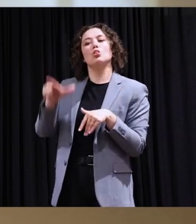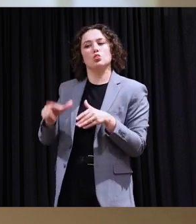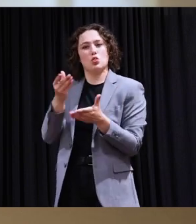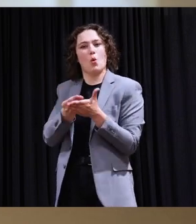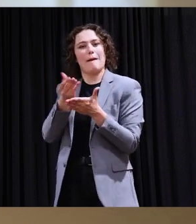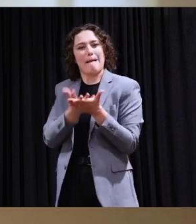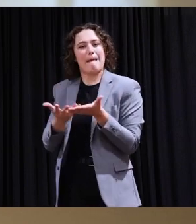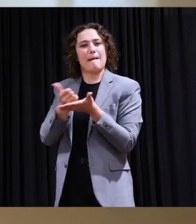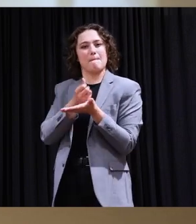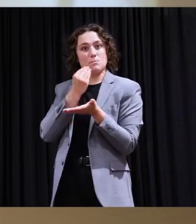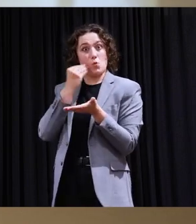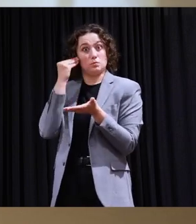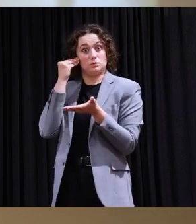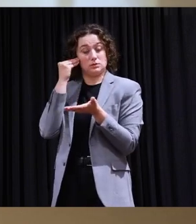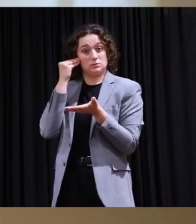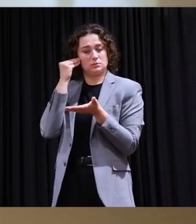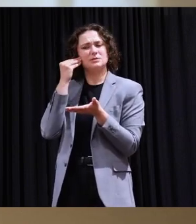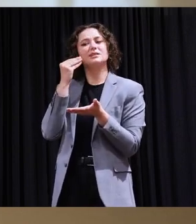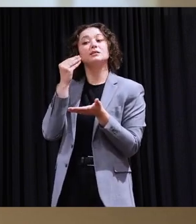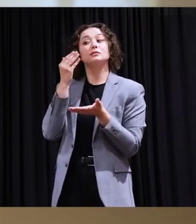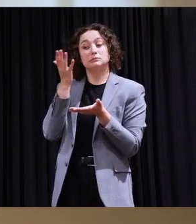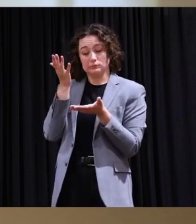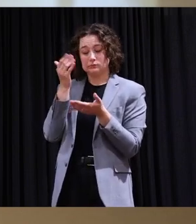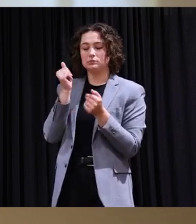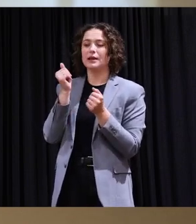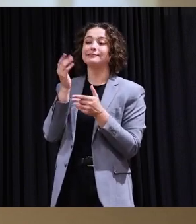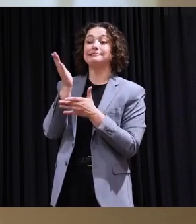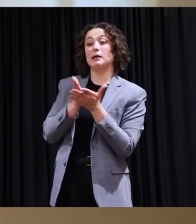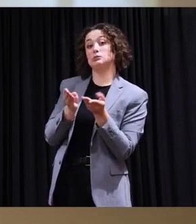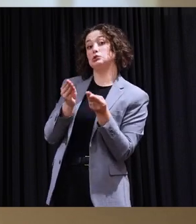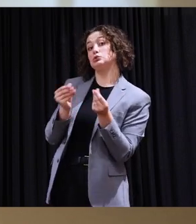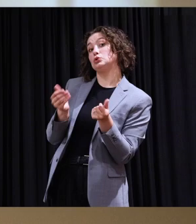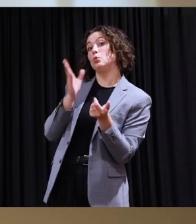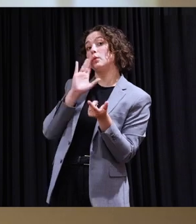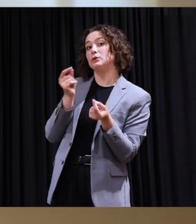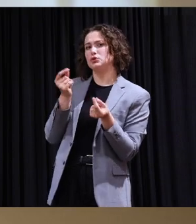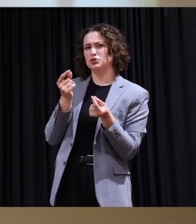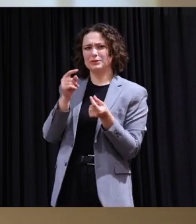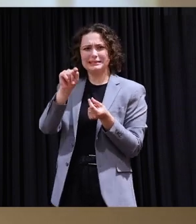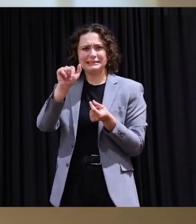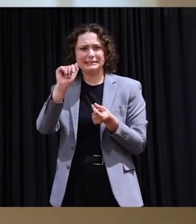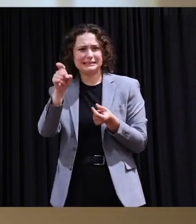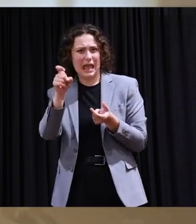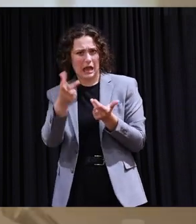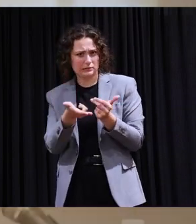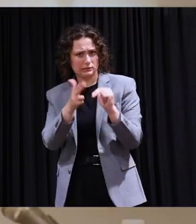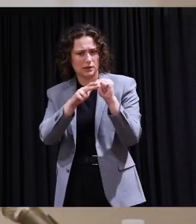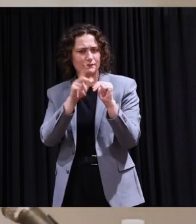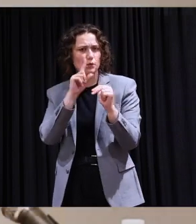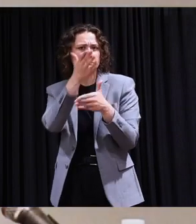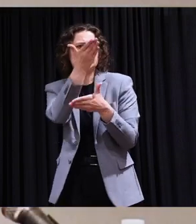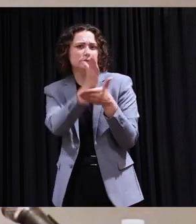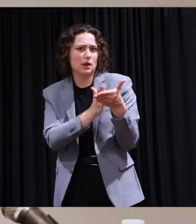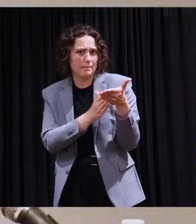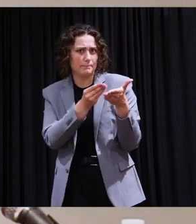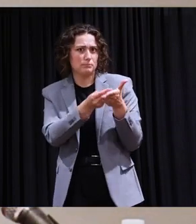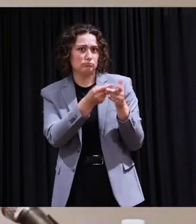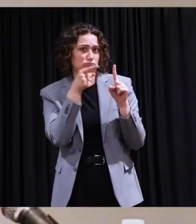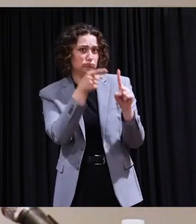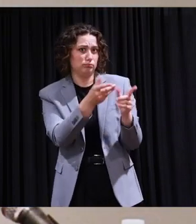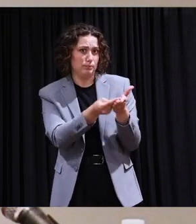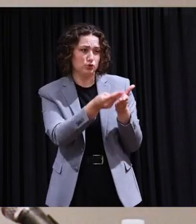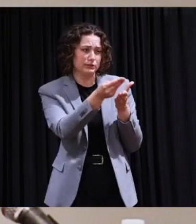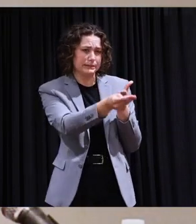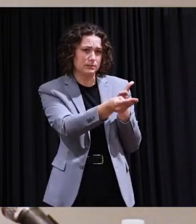And some of them would be to tax certain purchases, am I correct? Well, there's states that